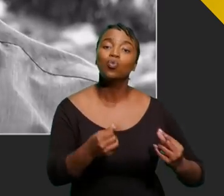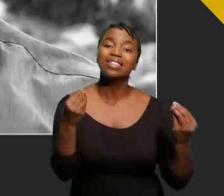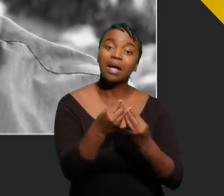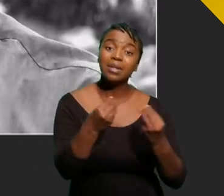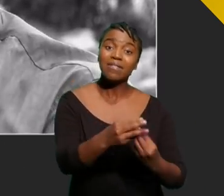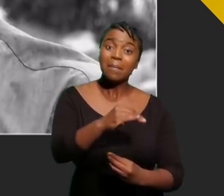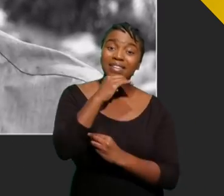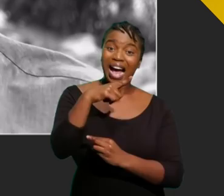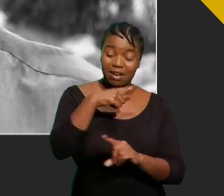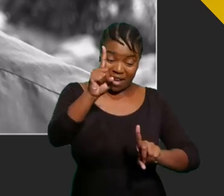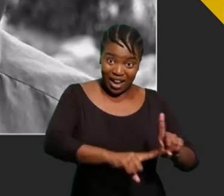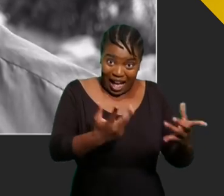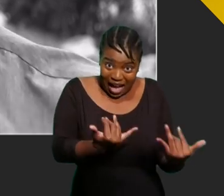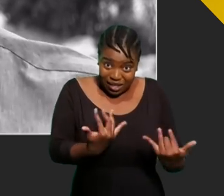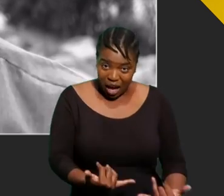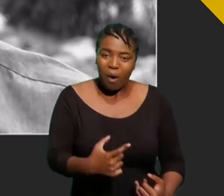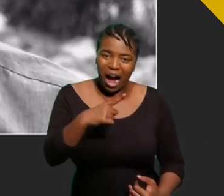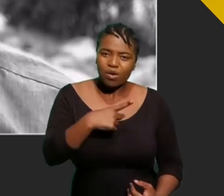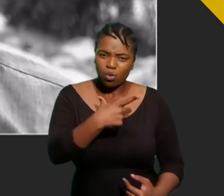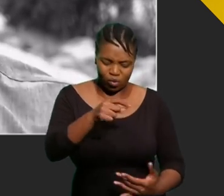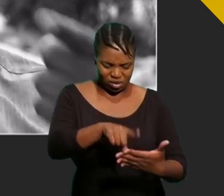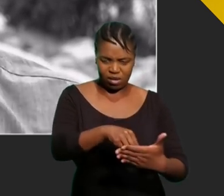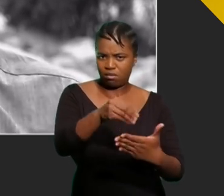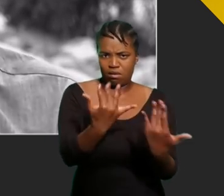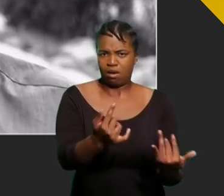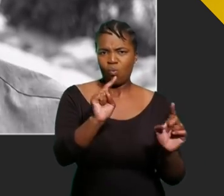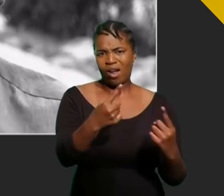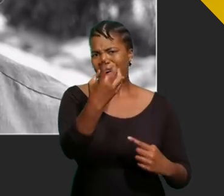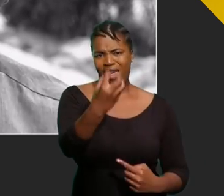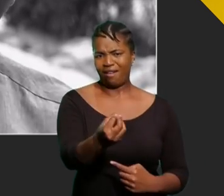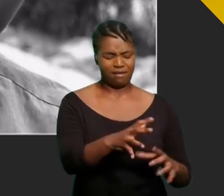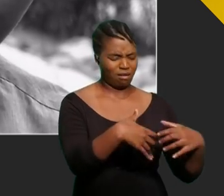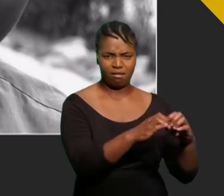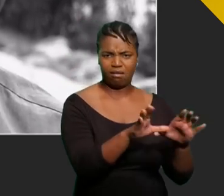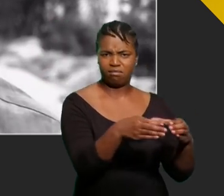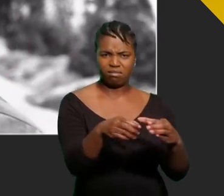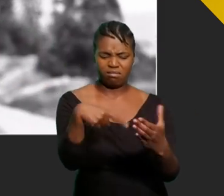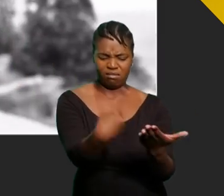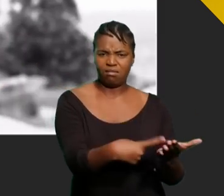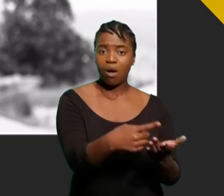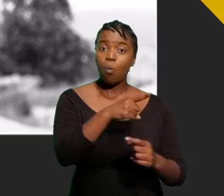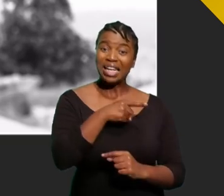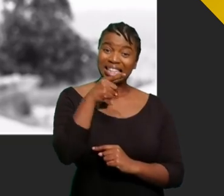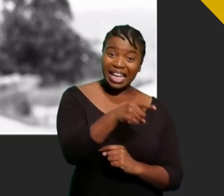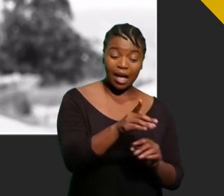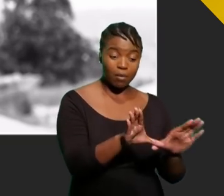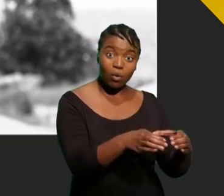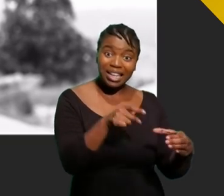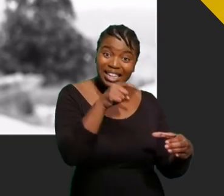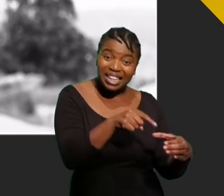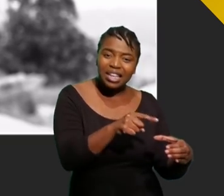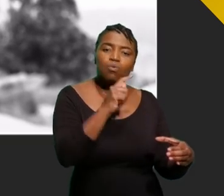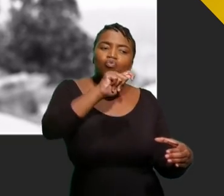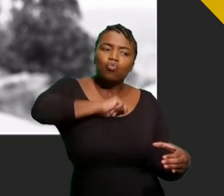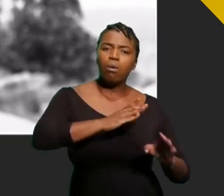it means they are failing us, then we go to re-election because you can't have commission of inquiry. Where is this very same commission of inquiry that